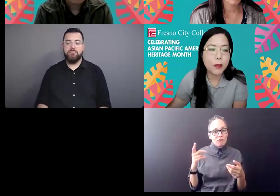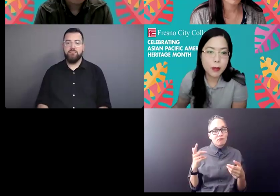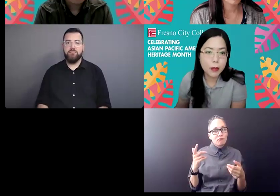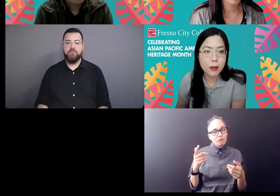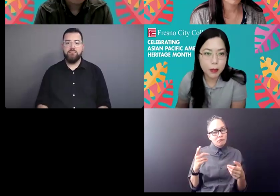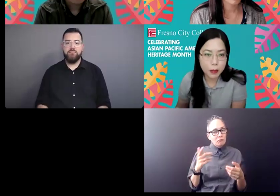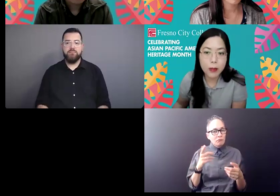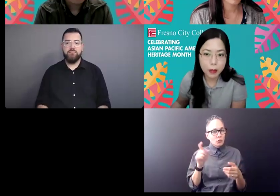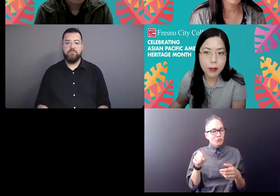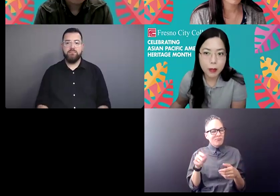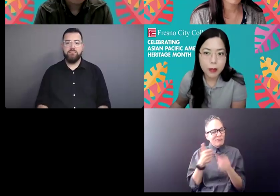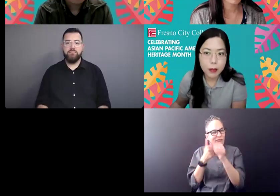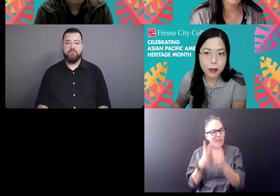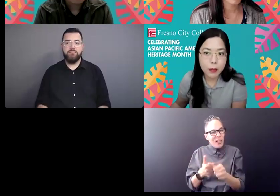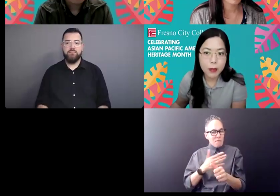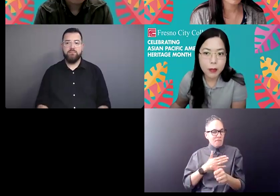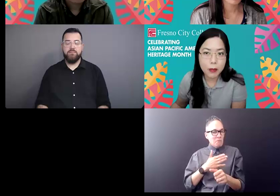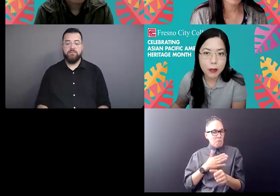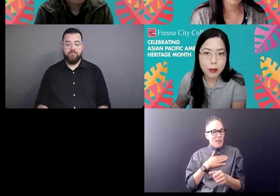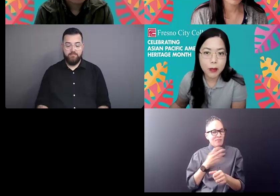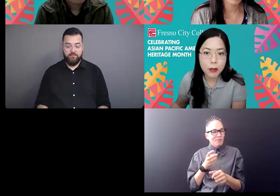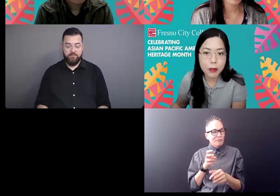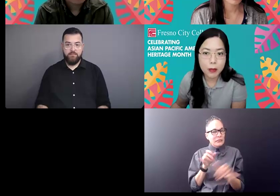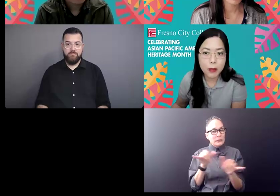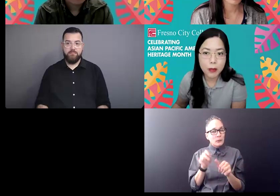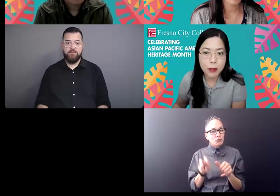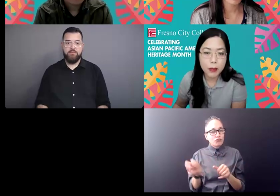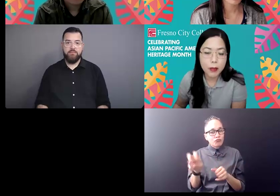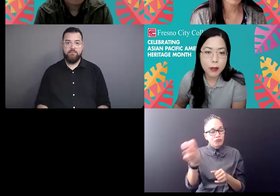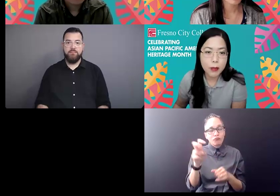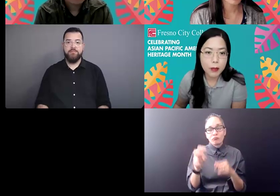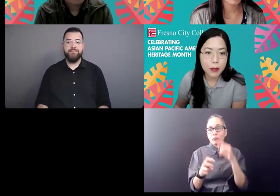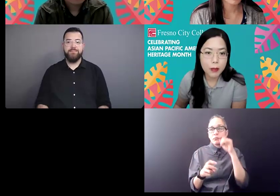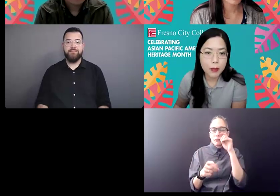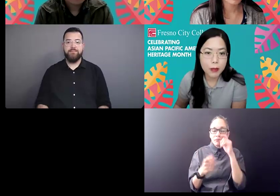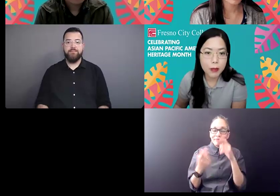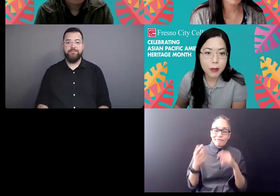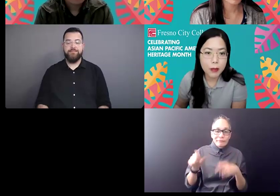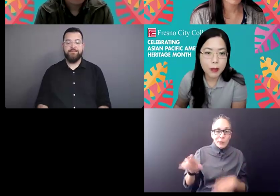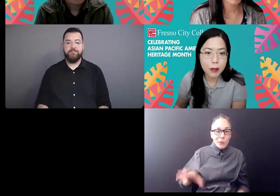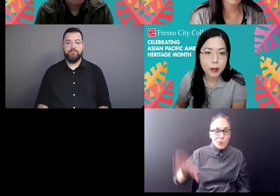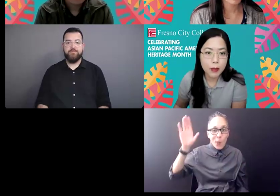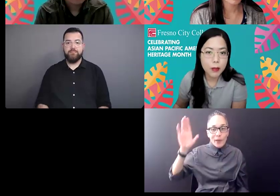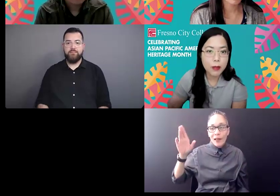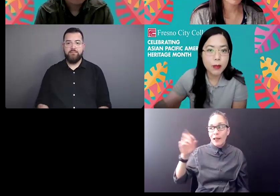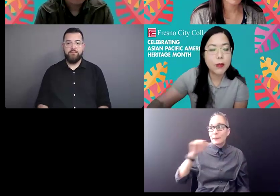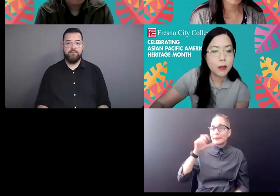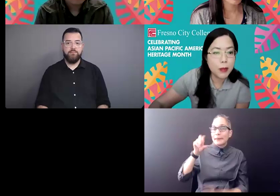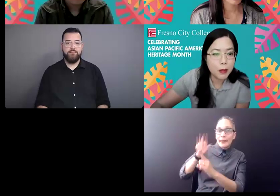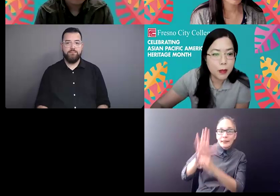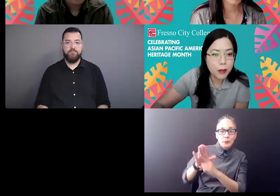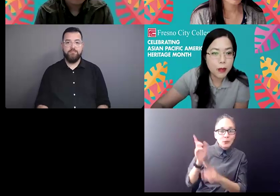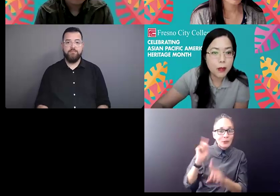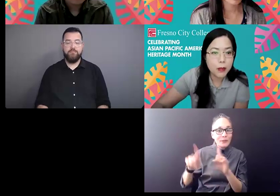that I did, right? I think many of us in the panel have mentioned that growing up, we weren't really exposed to very many different